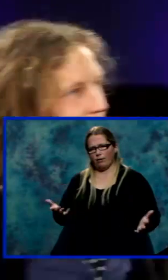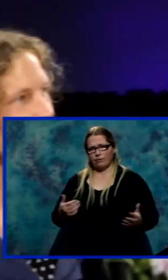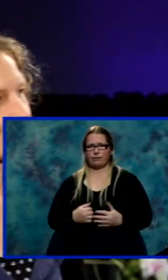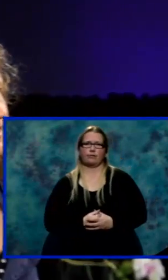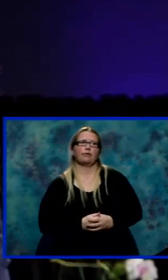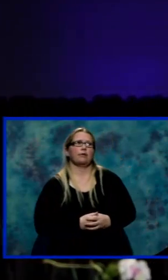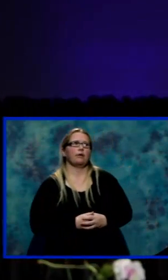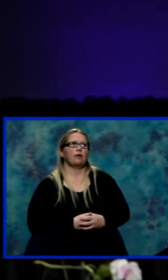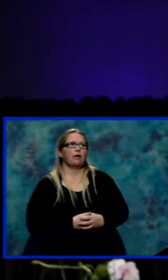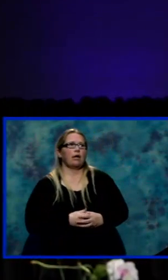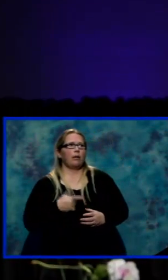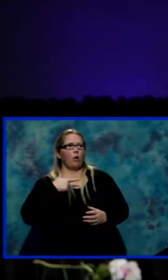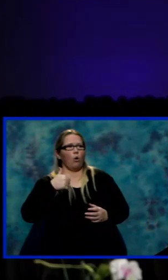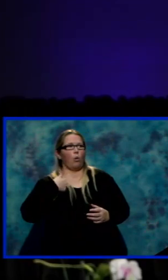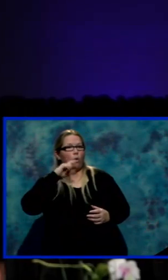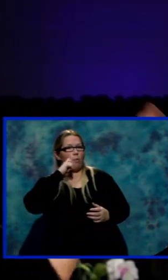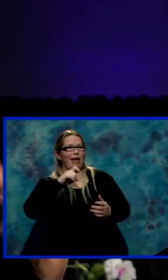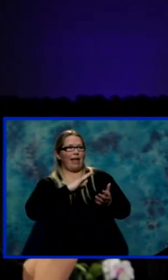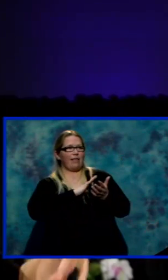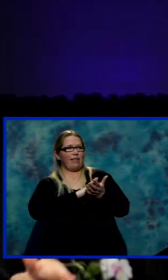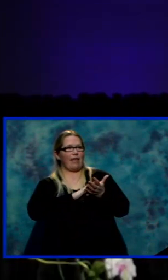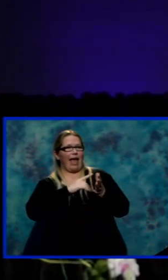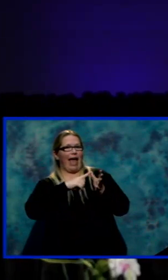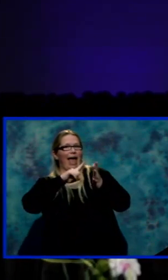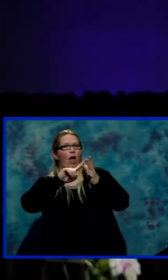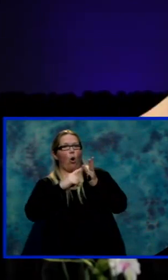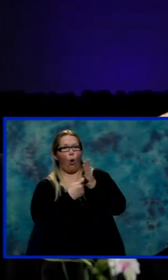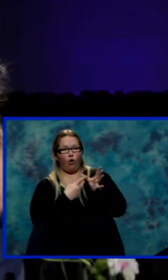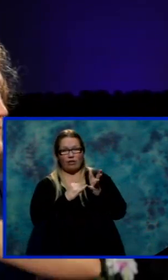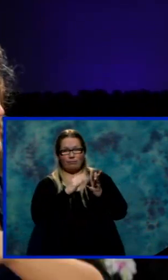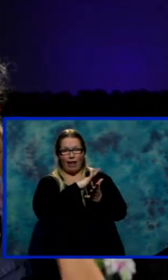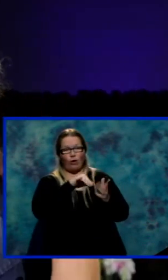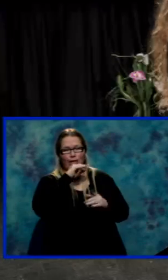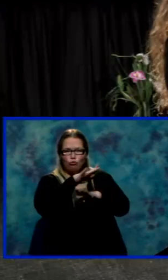Well, we'll be at the Hayora's place so they can swim in their dam. Same as